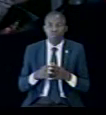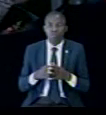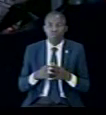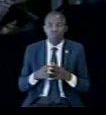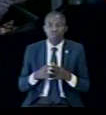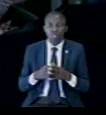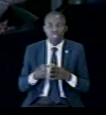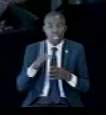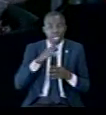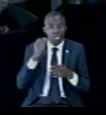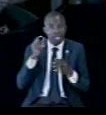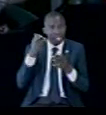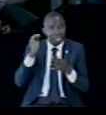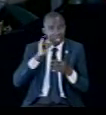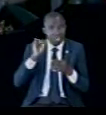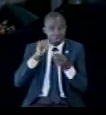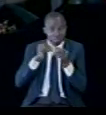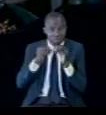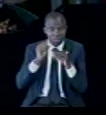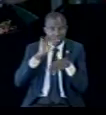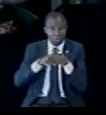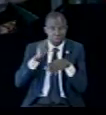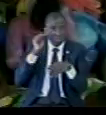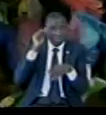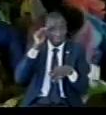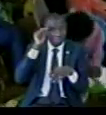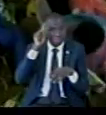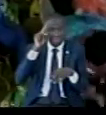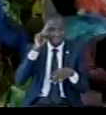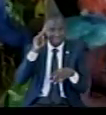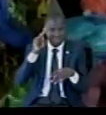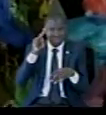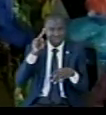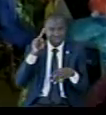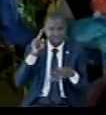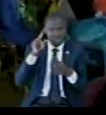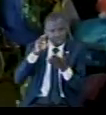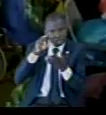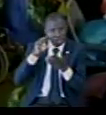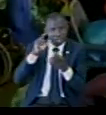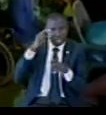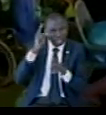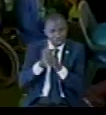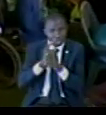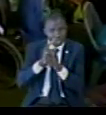And make sure you submit after filling.